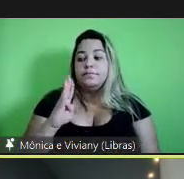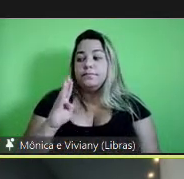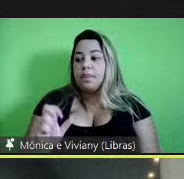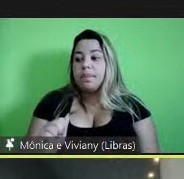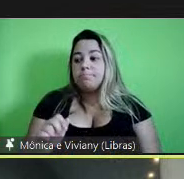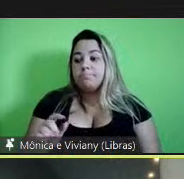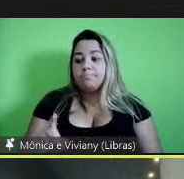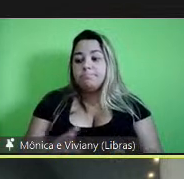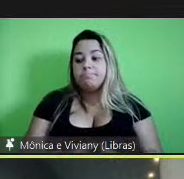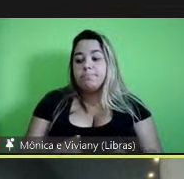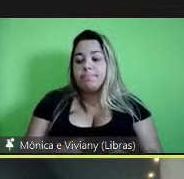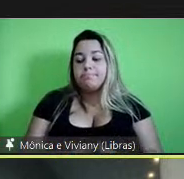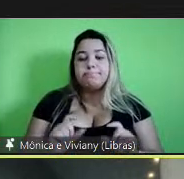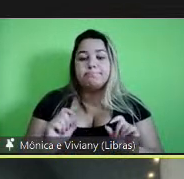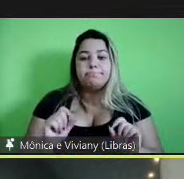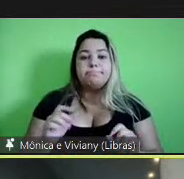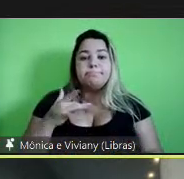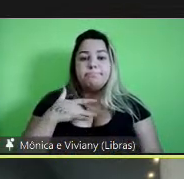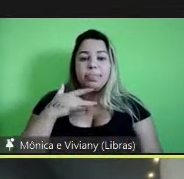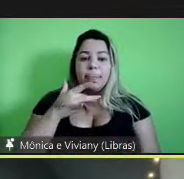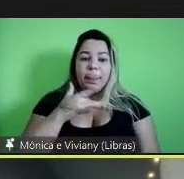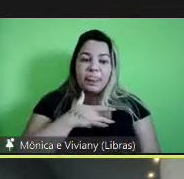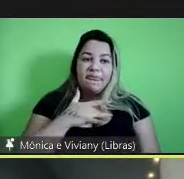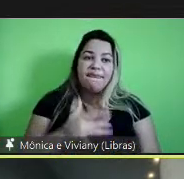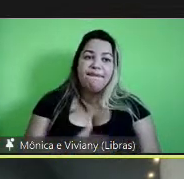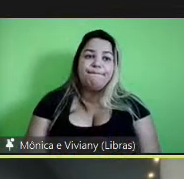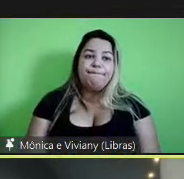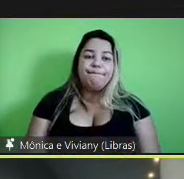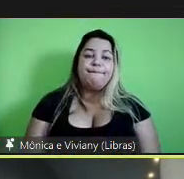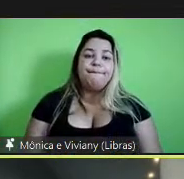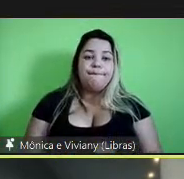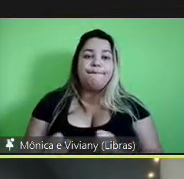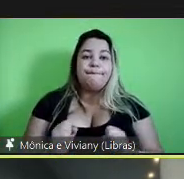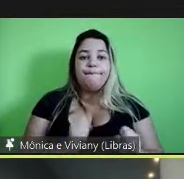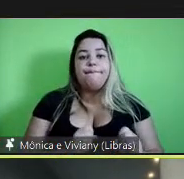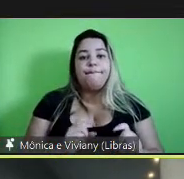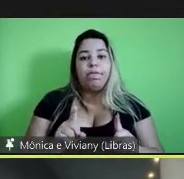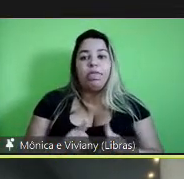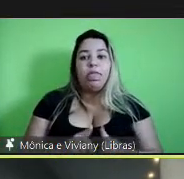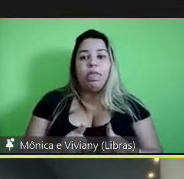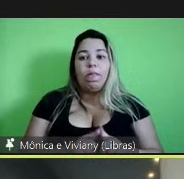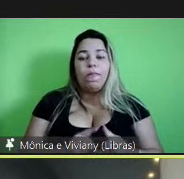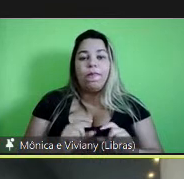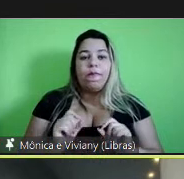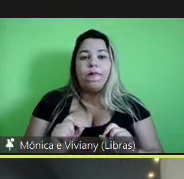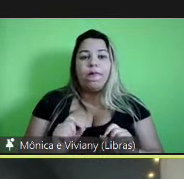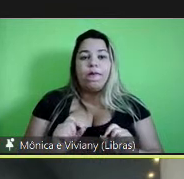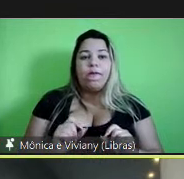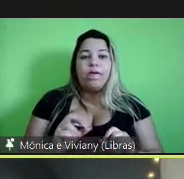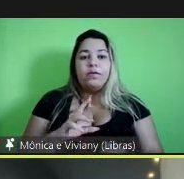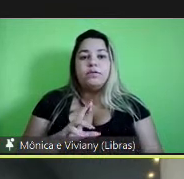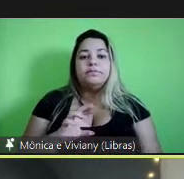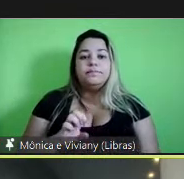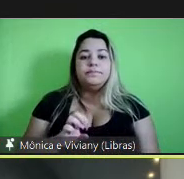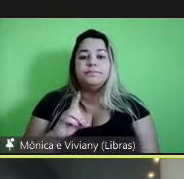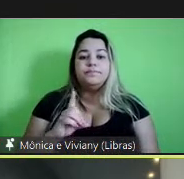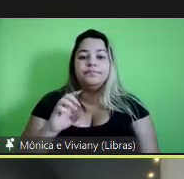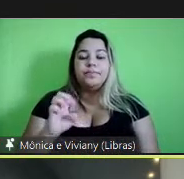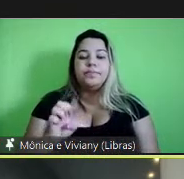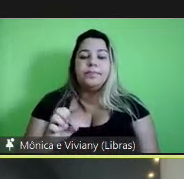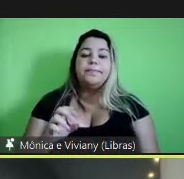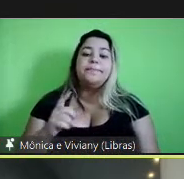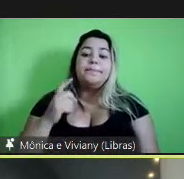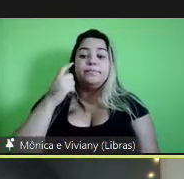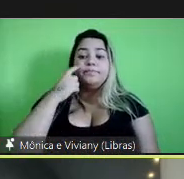Secretariat of Health and from the Department of Primary Health Care. Can you pass the slide, please? So